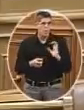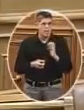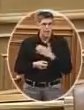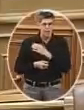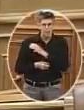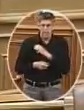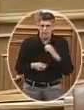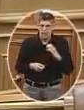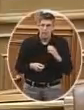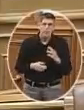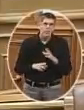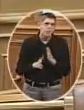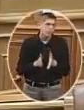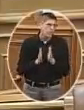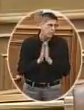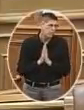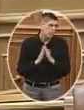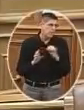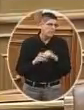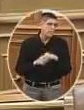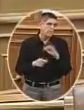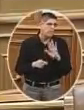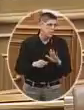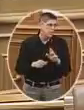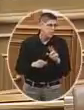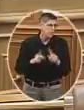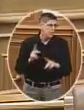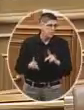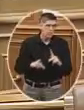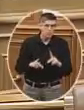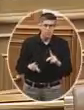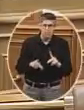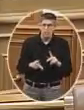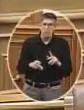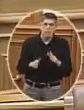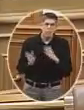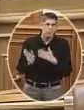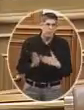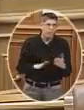request within your people's plan, and we look forward to working with you